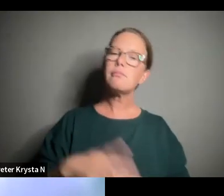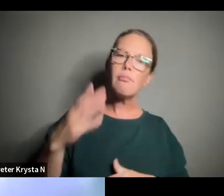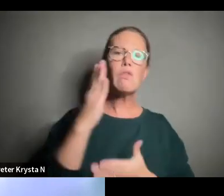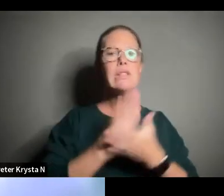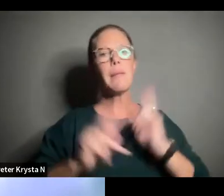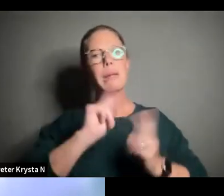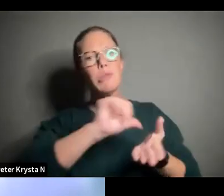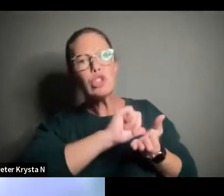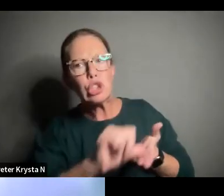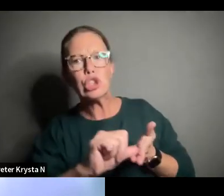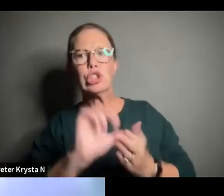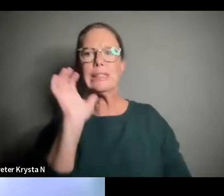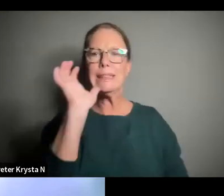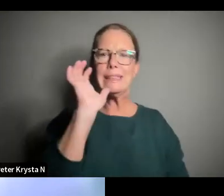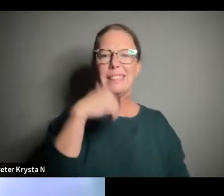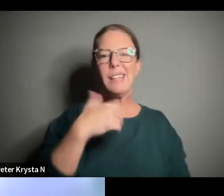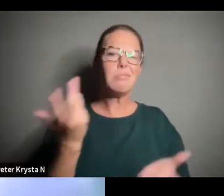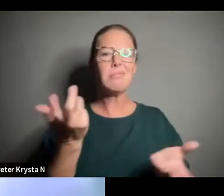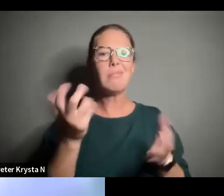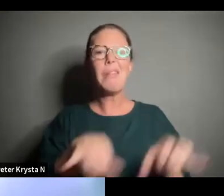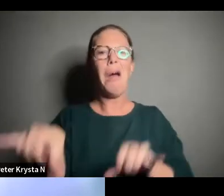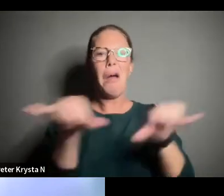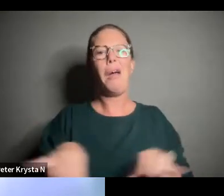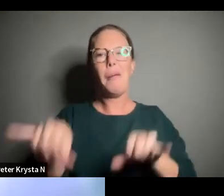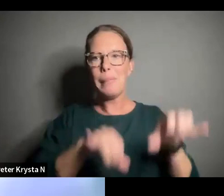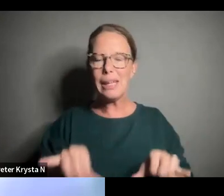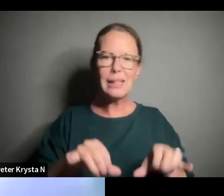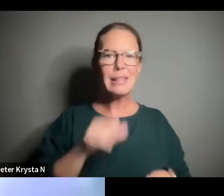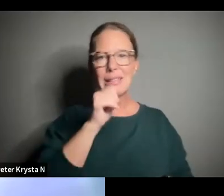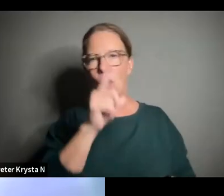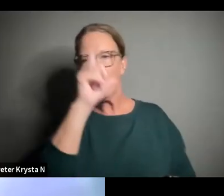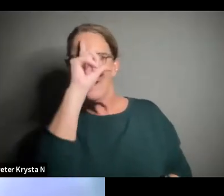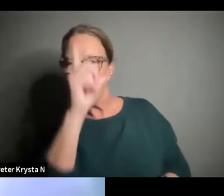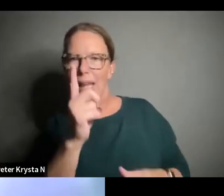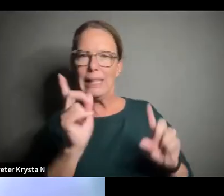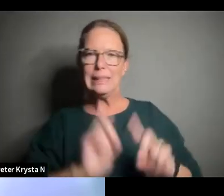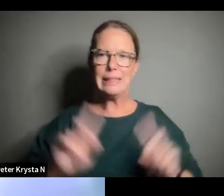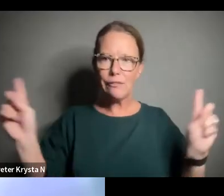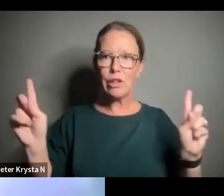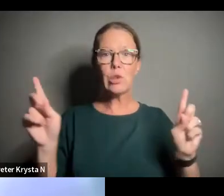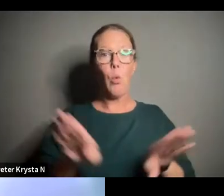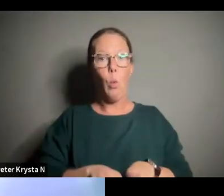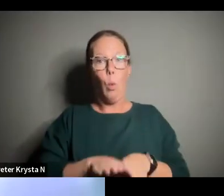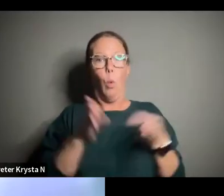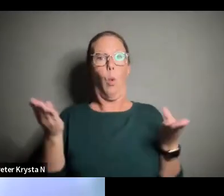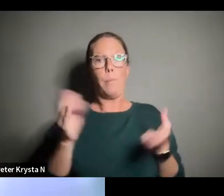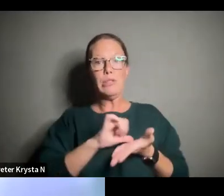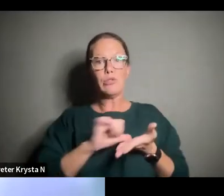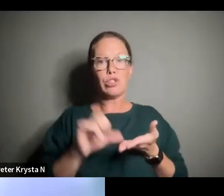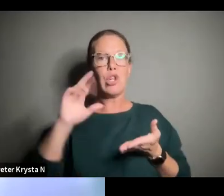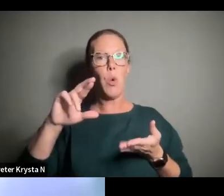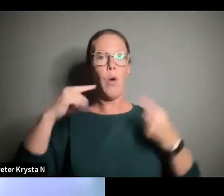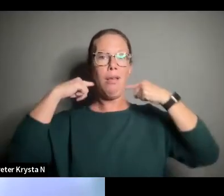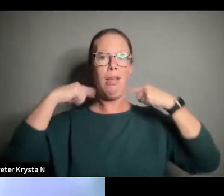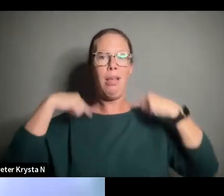surgery seems kind of common for a lot of people, and they don't really think about the differences between an open surgery and a laparoscopic.